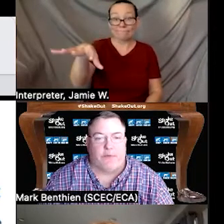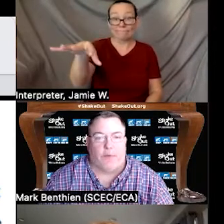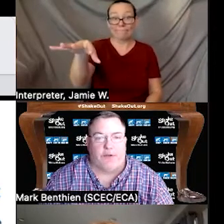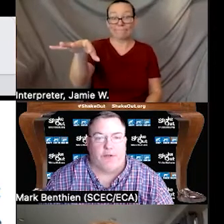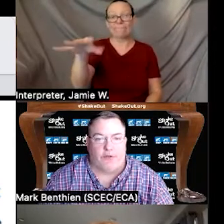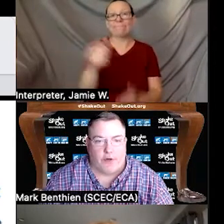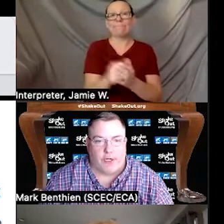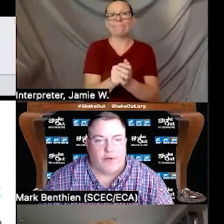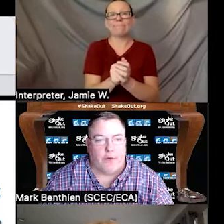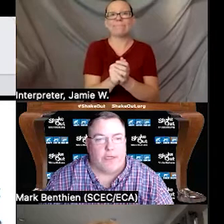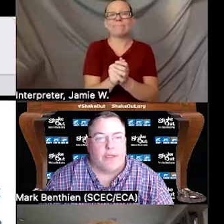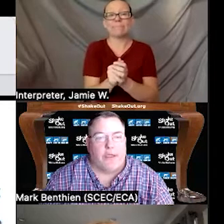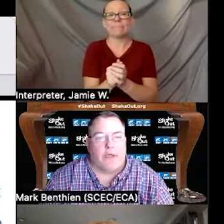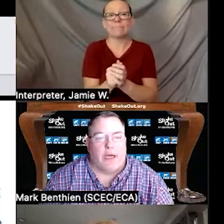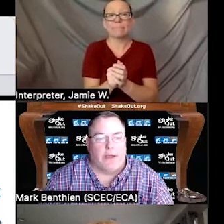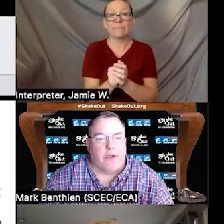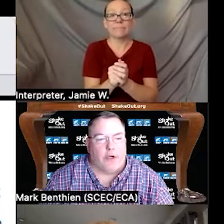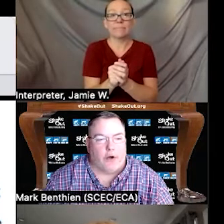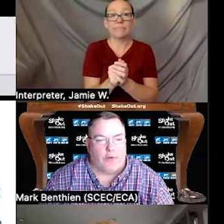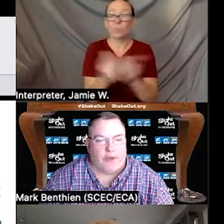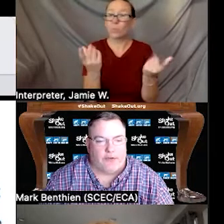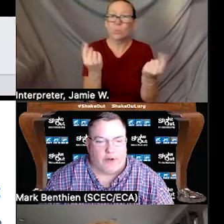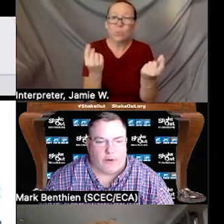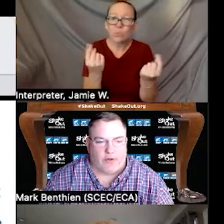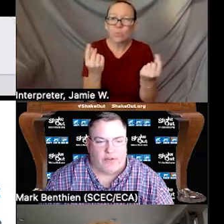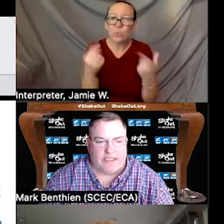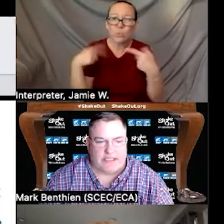guidance for what to do during an earthquake. You can go to